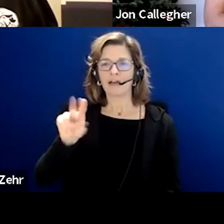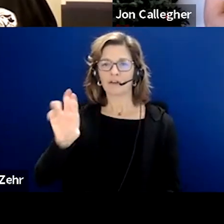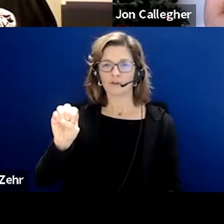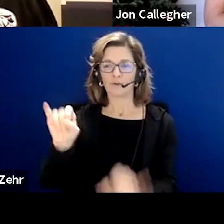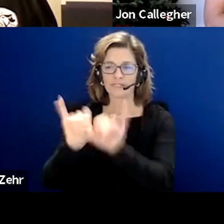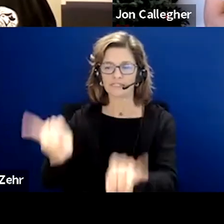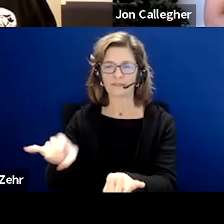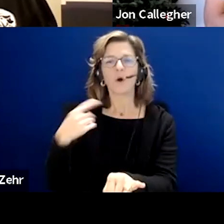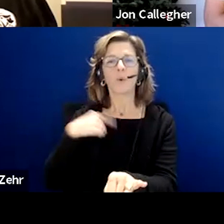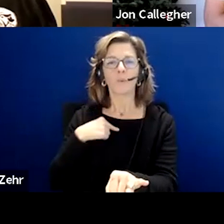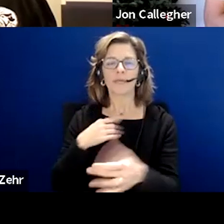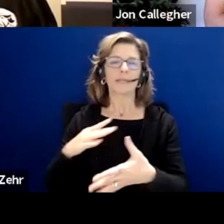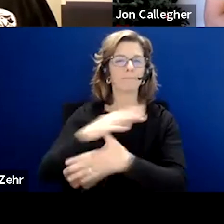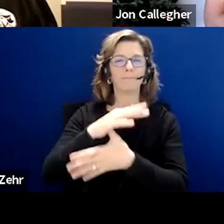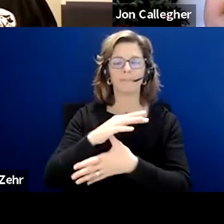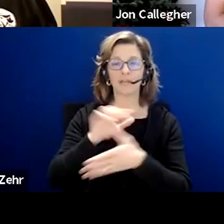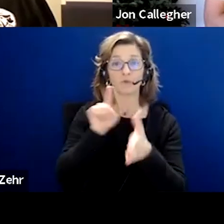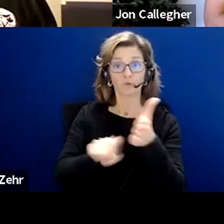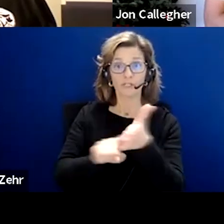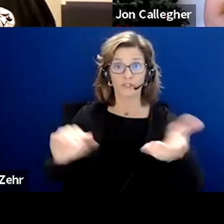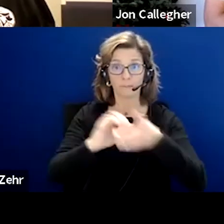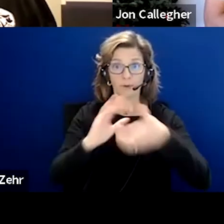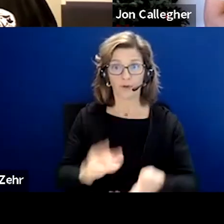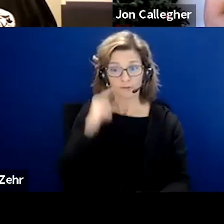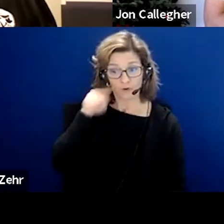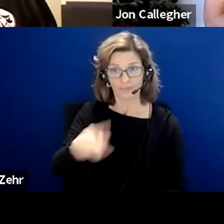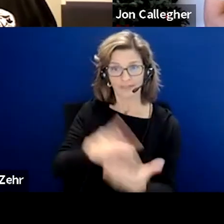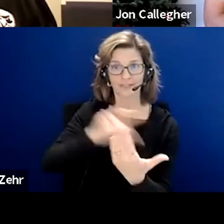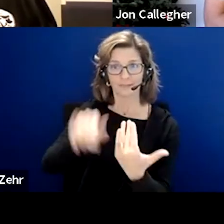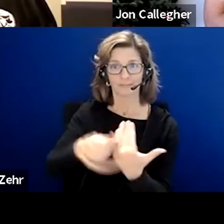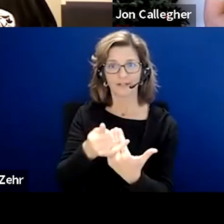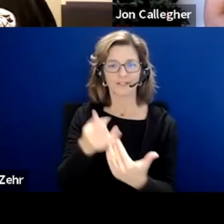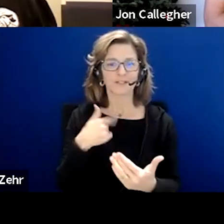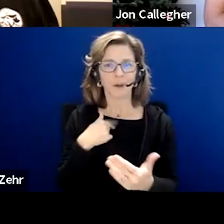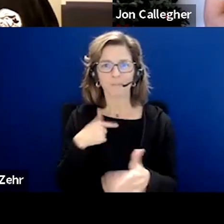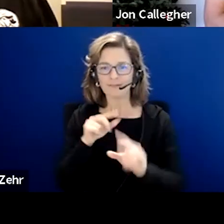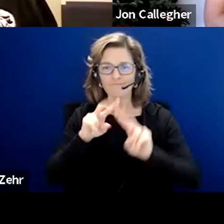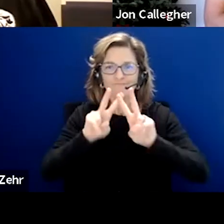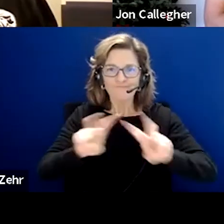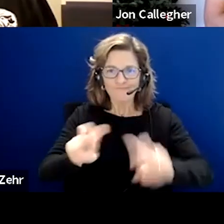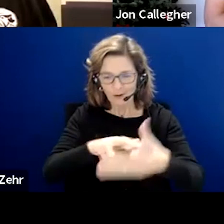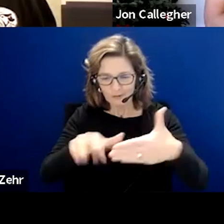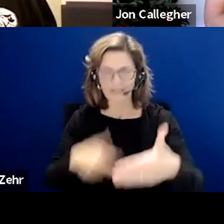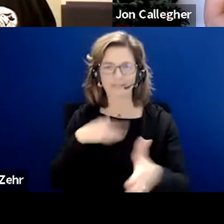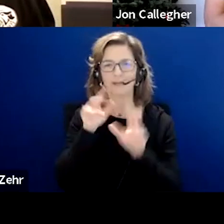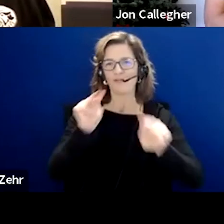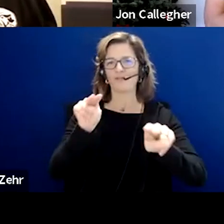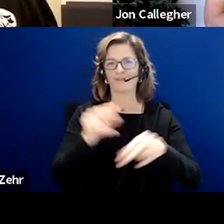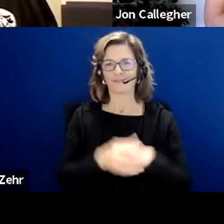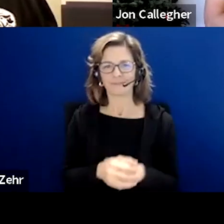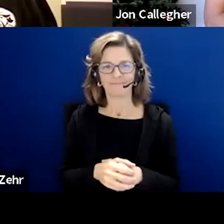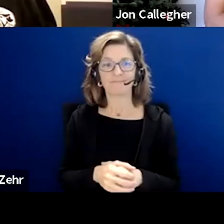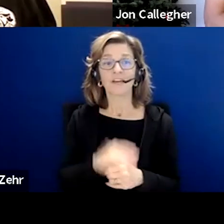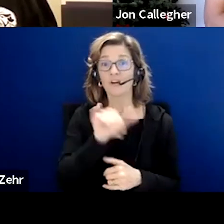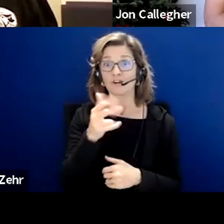main research partner on this project and really looking forward to diving into some of the results. Terrific. Thanks,